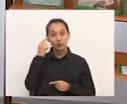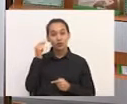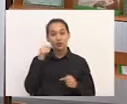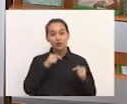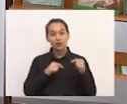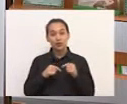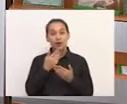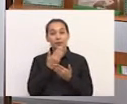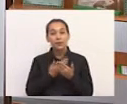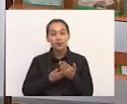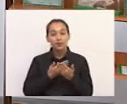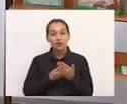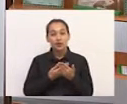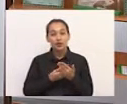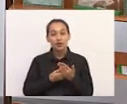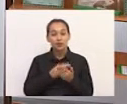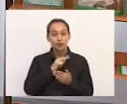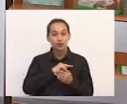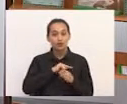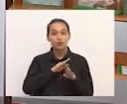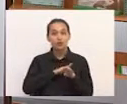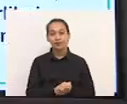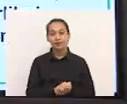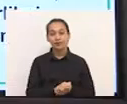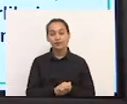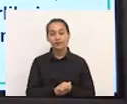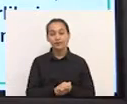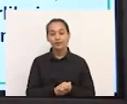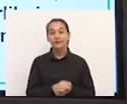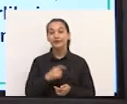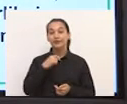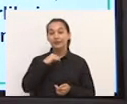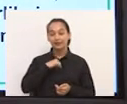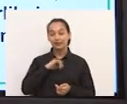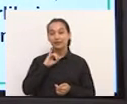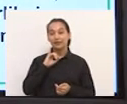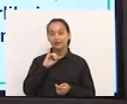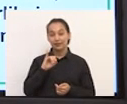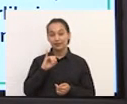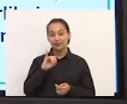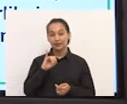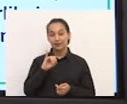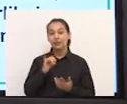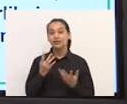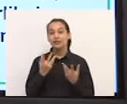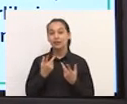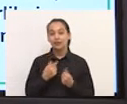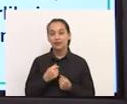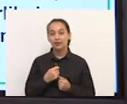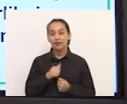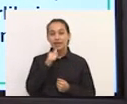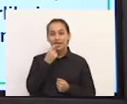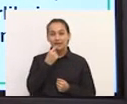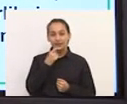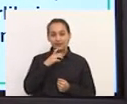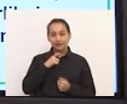doim maslahatli ishlar olib borardi. Endi uning salbiy tomonlarini sanab o'tsak. Baxil.